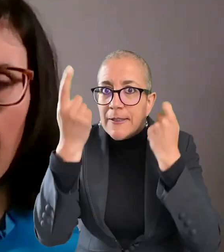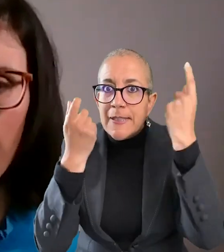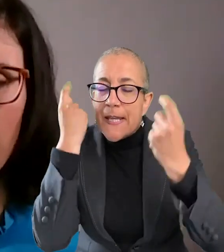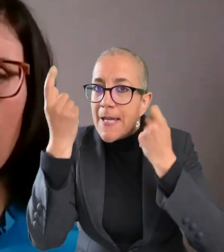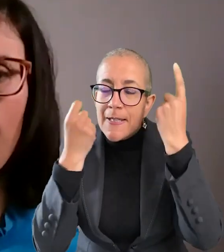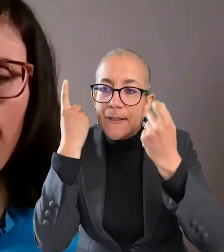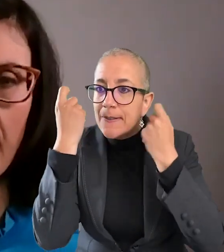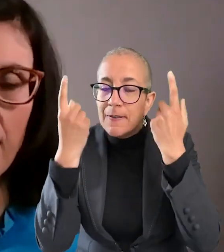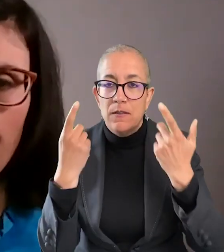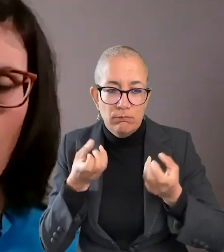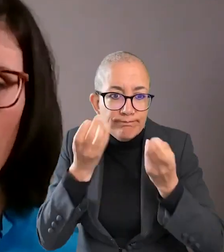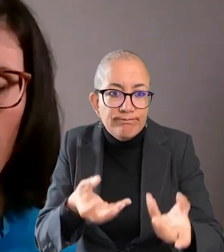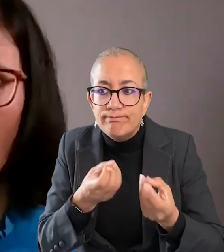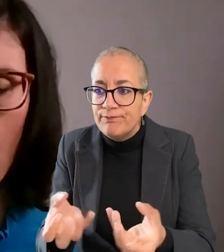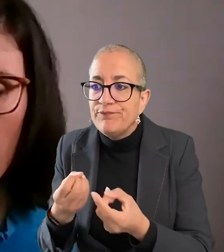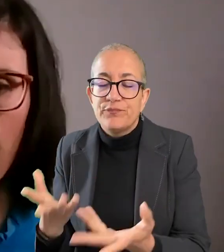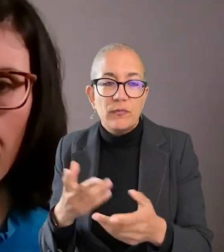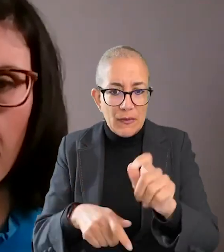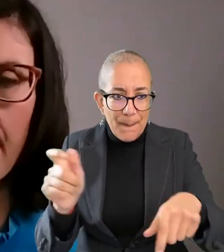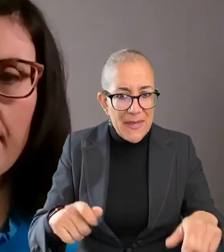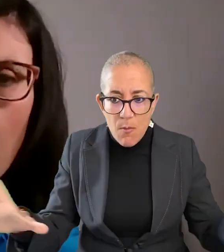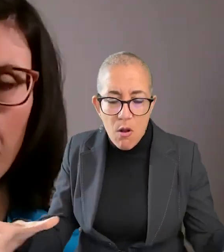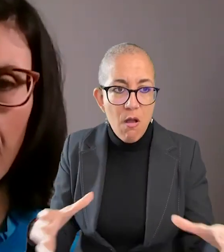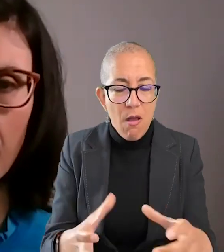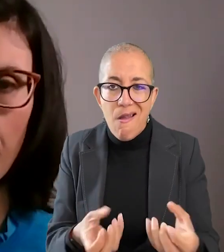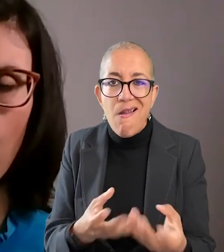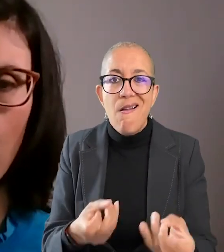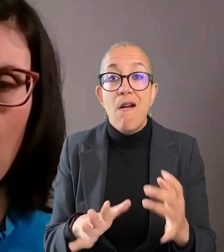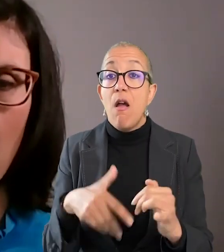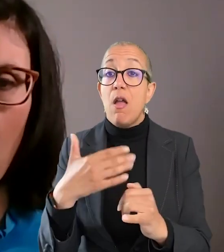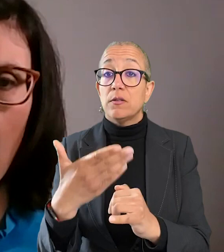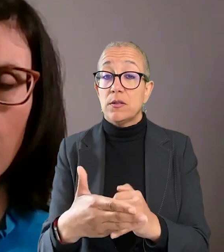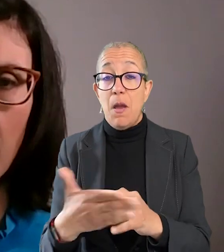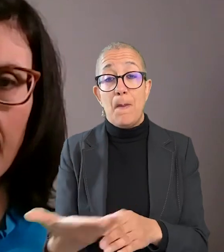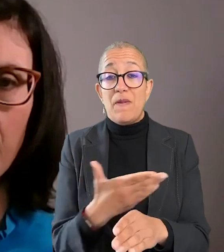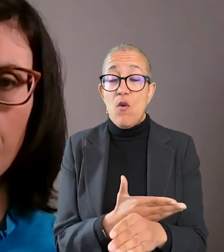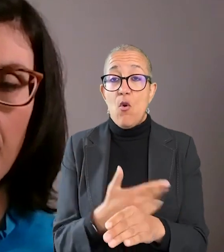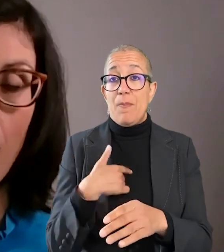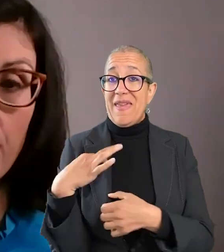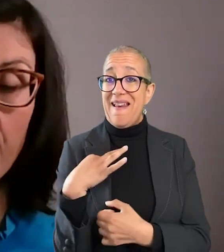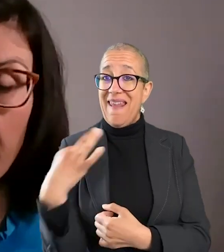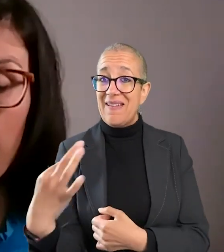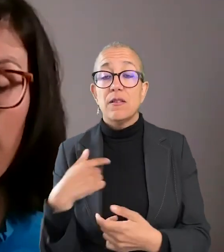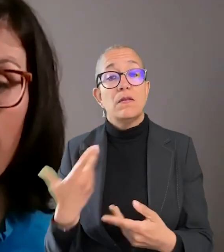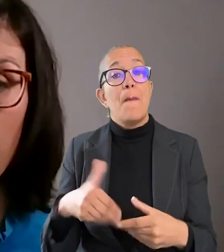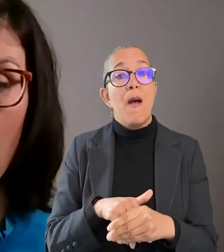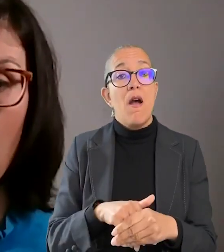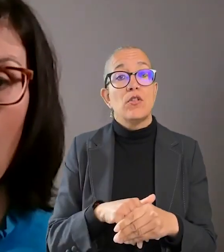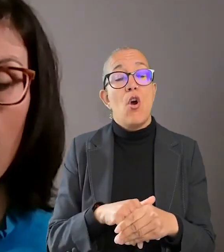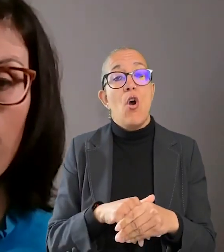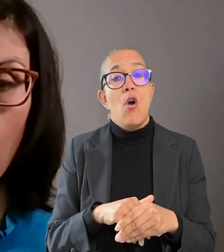people together to deliver things from the whole of my career. I ended up, in fact, before I was elected, being part of a senior